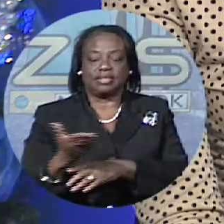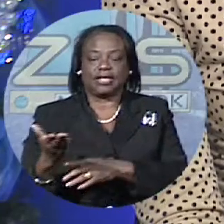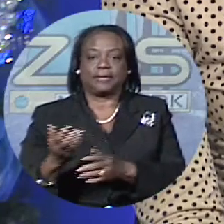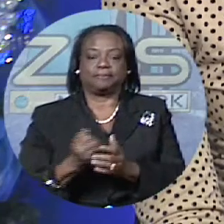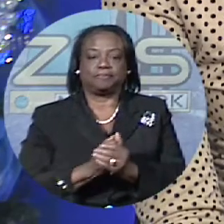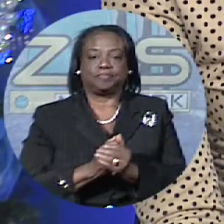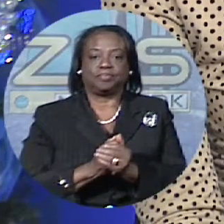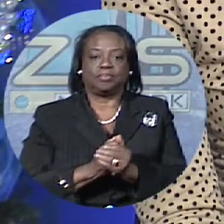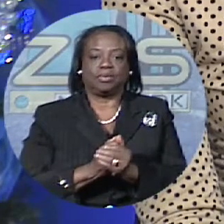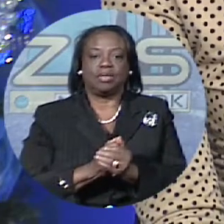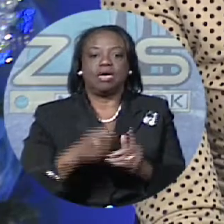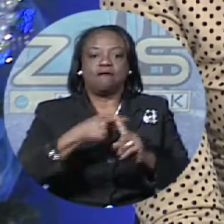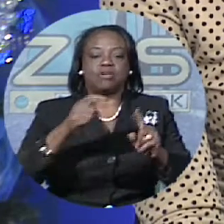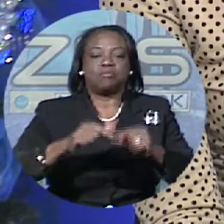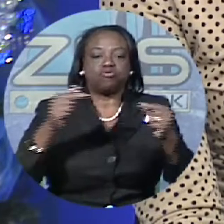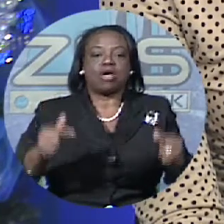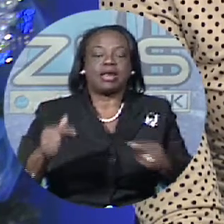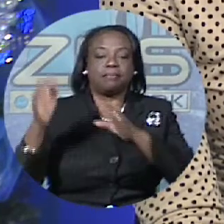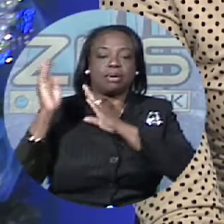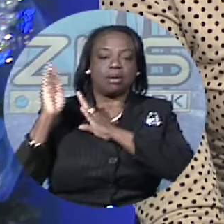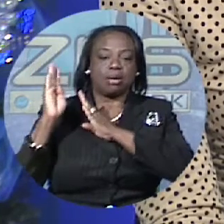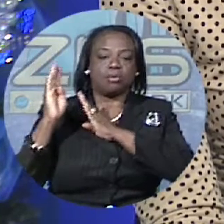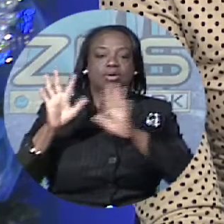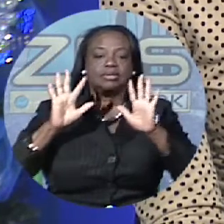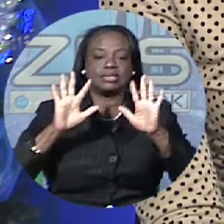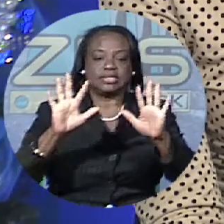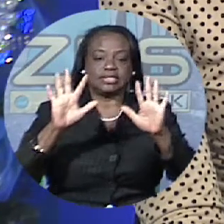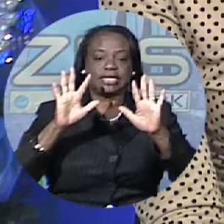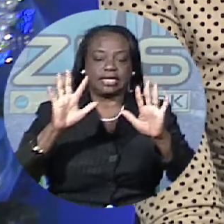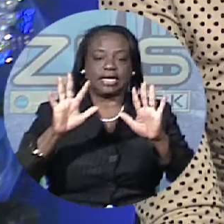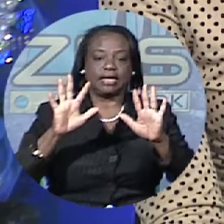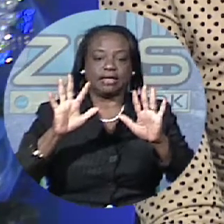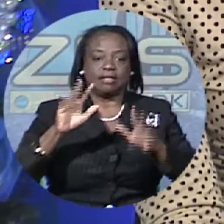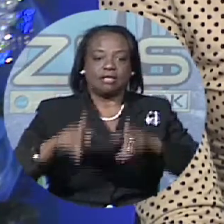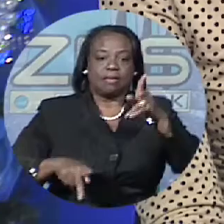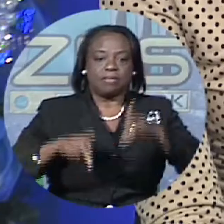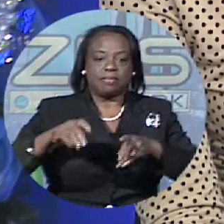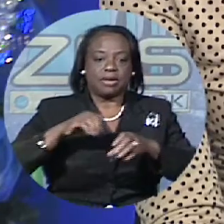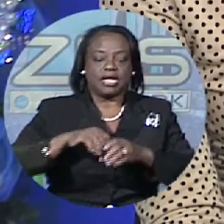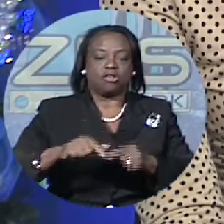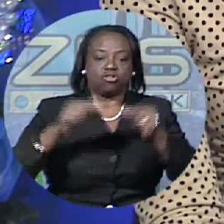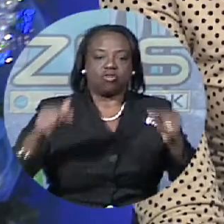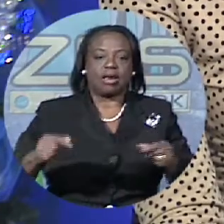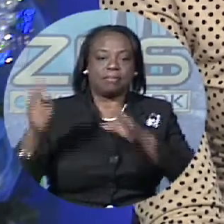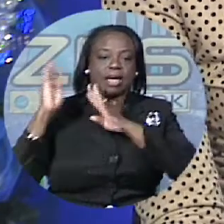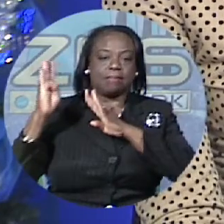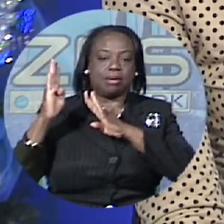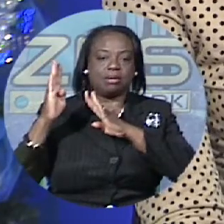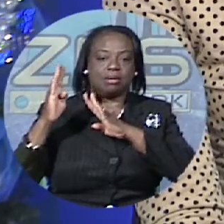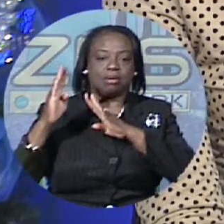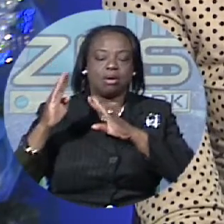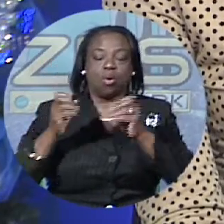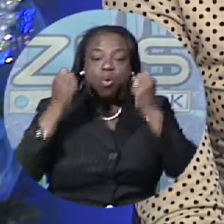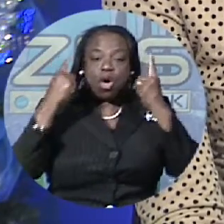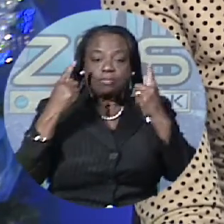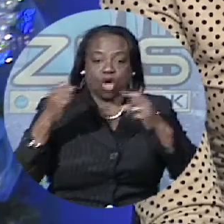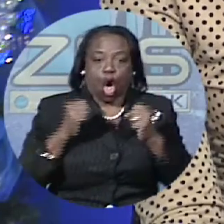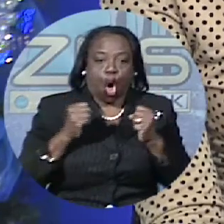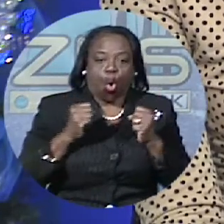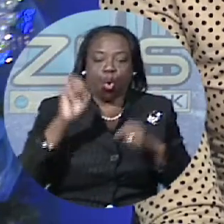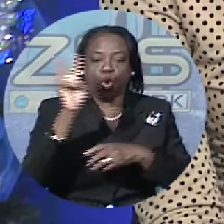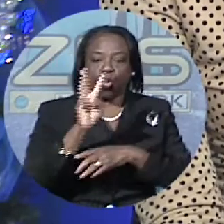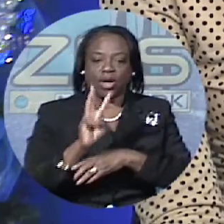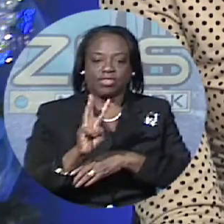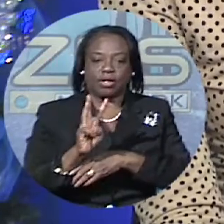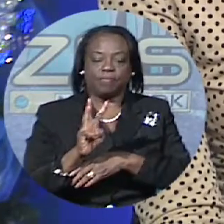Also coming out of Grand Bahama this Sunday, residents on that island woke up this morning to some chilly weather. Now, according to weather officials, the cold